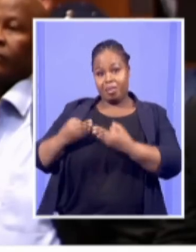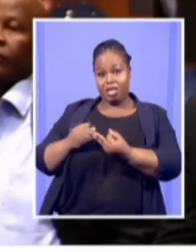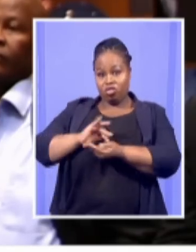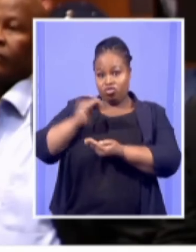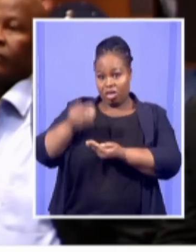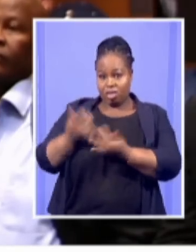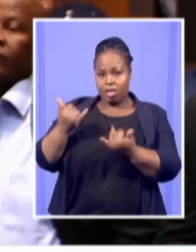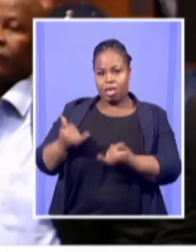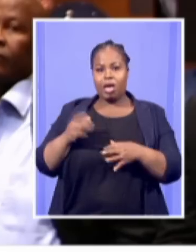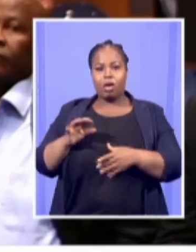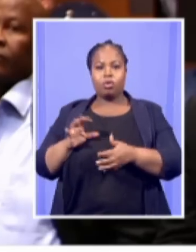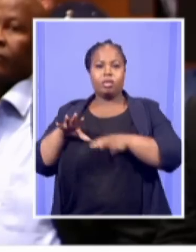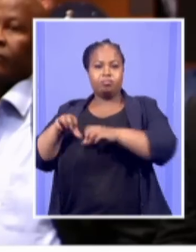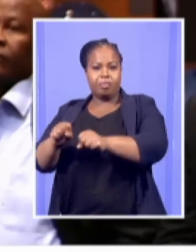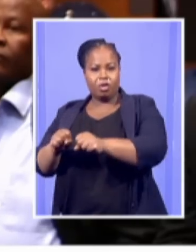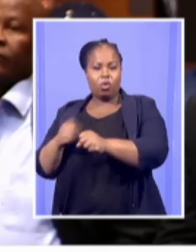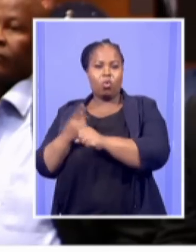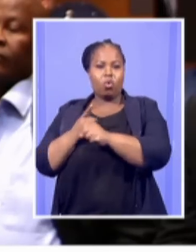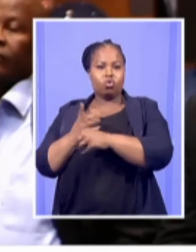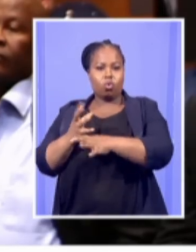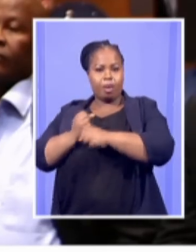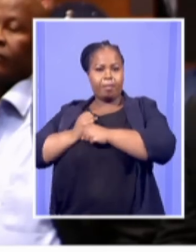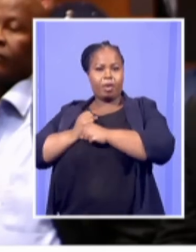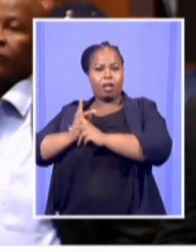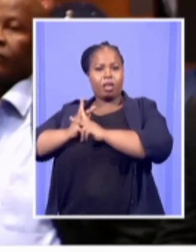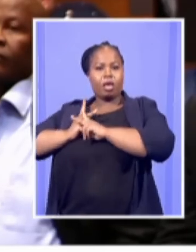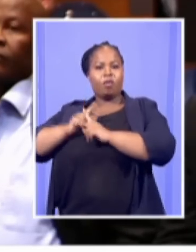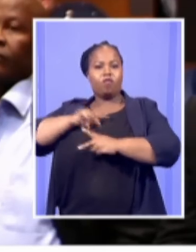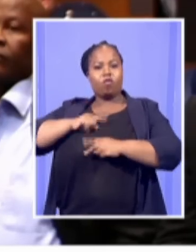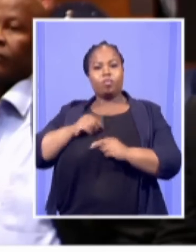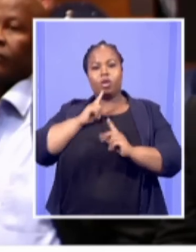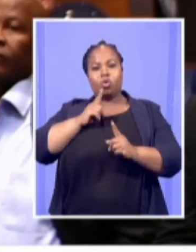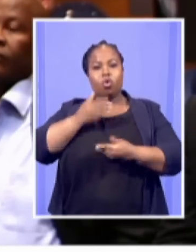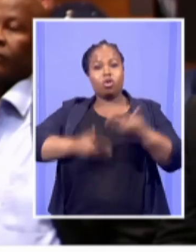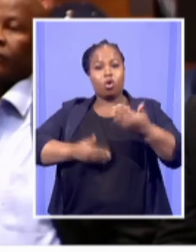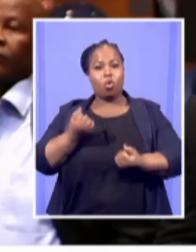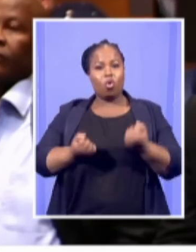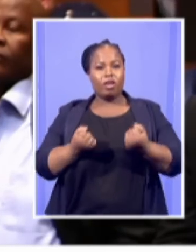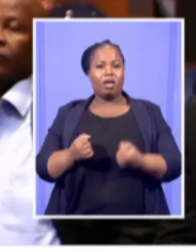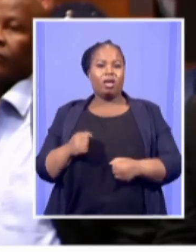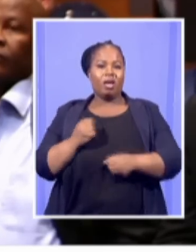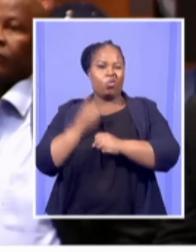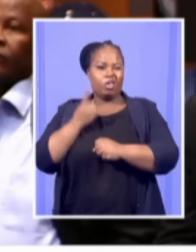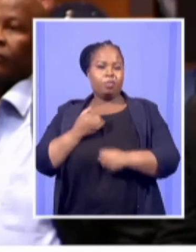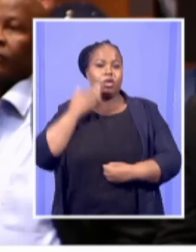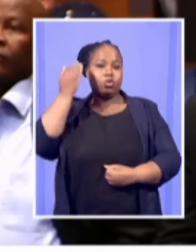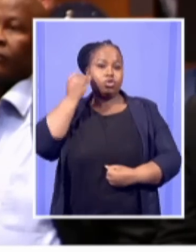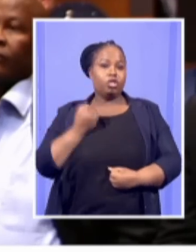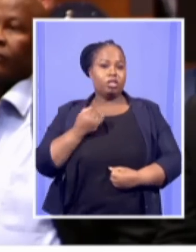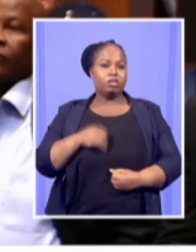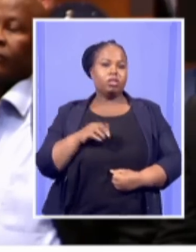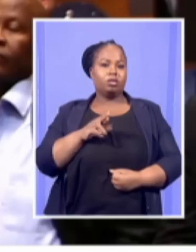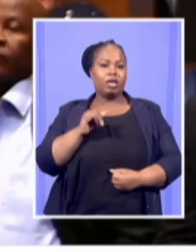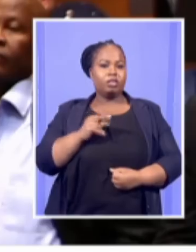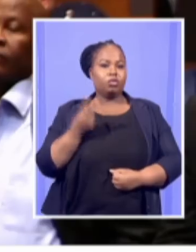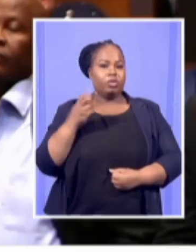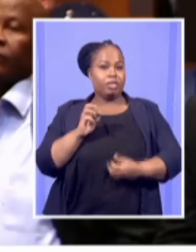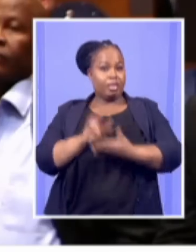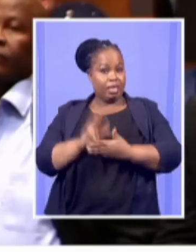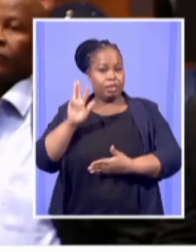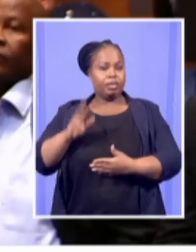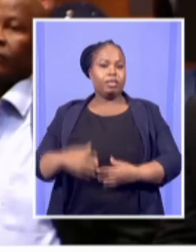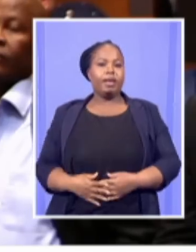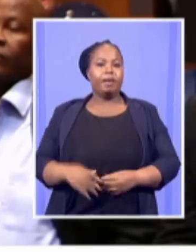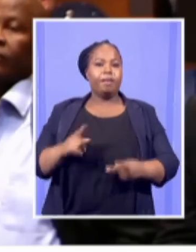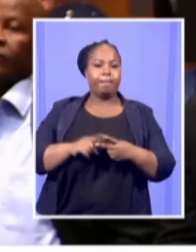under curatorship pursuant to a restraint order granted ex parte by Judge Wright in 2019, discharged